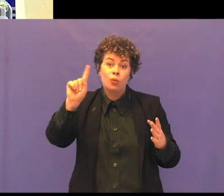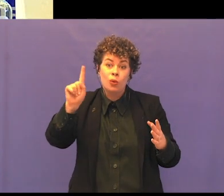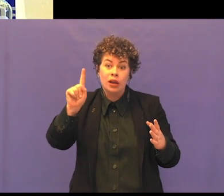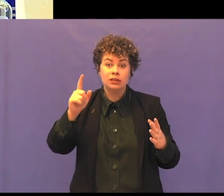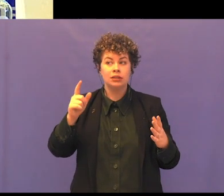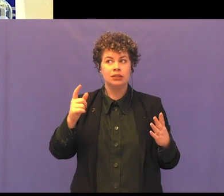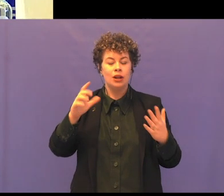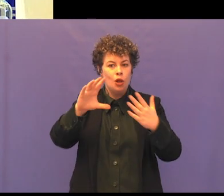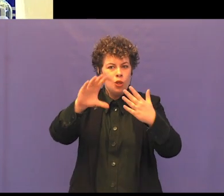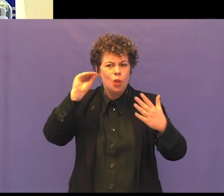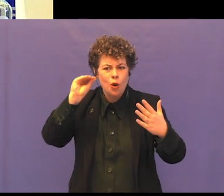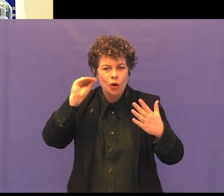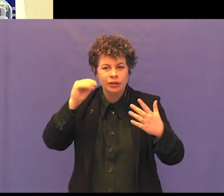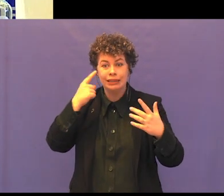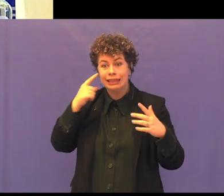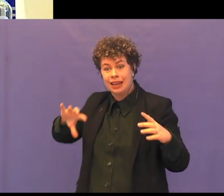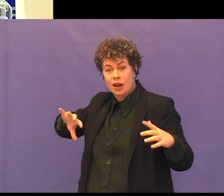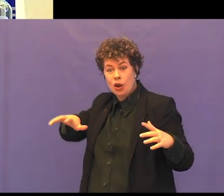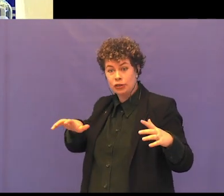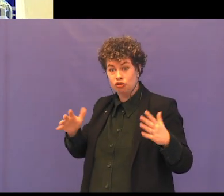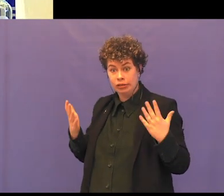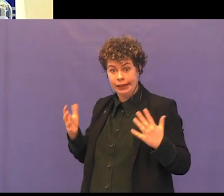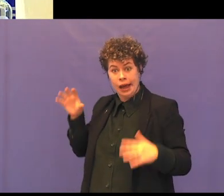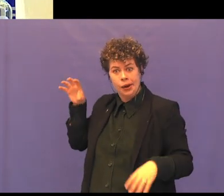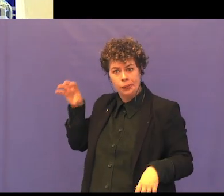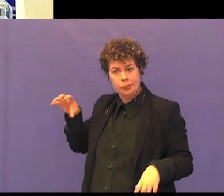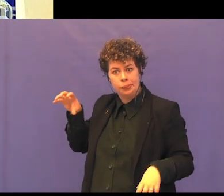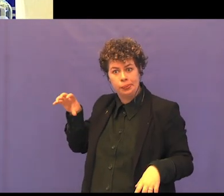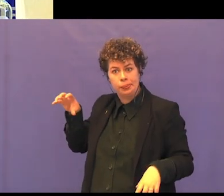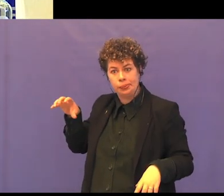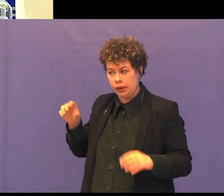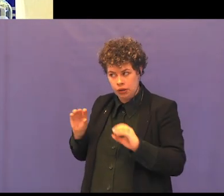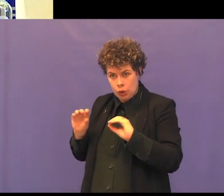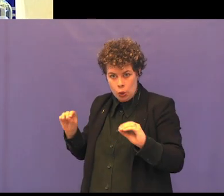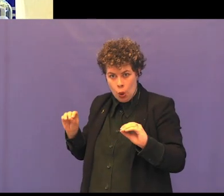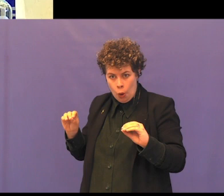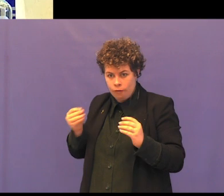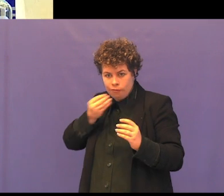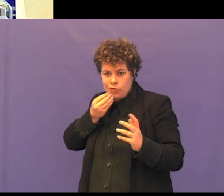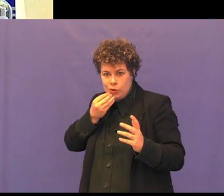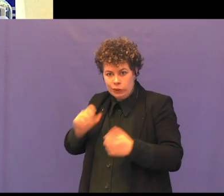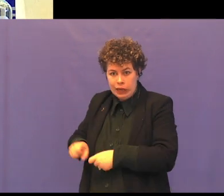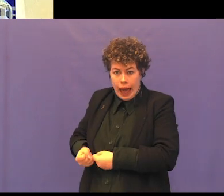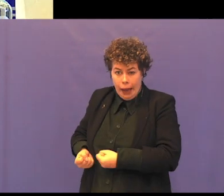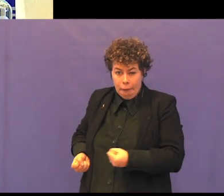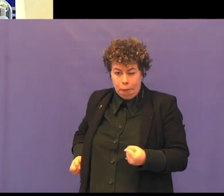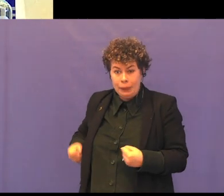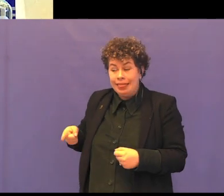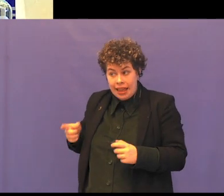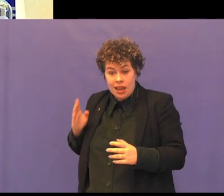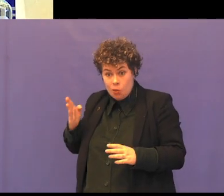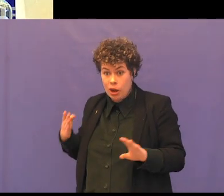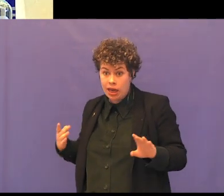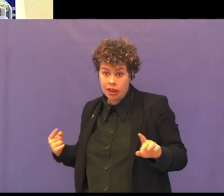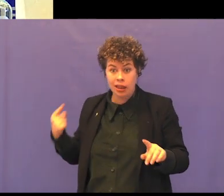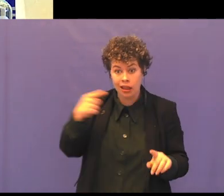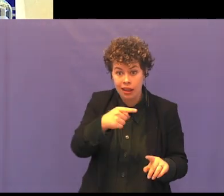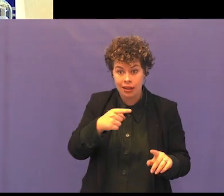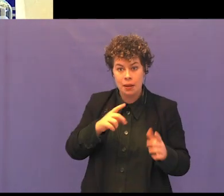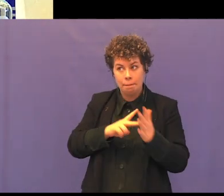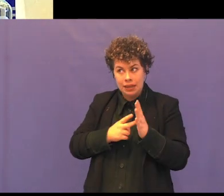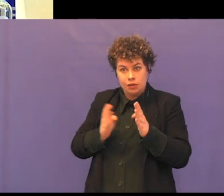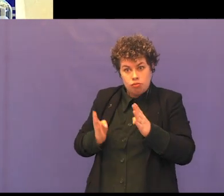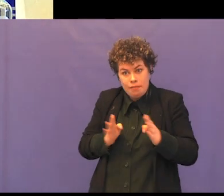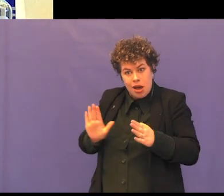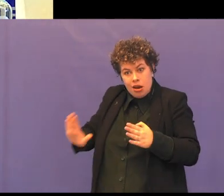particular languages that are likely to be in demand or a need in order to facilitate what is going to be,